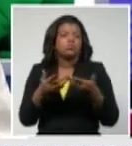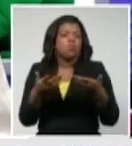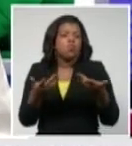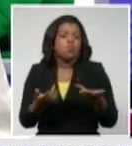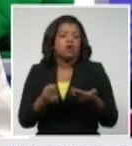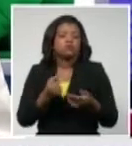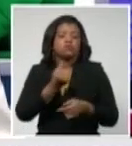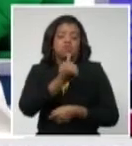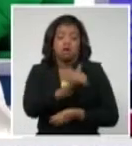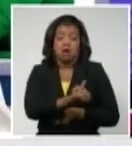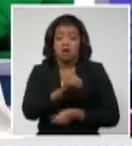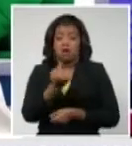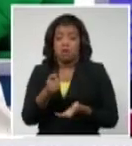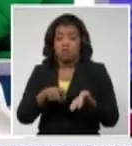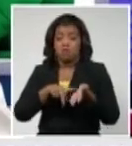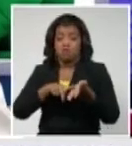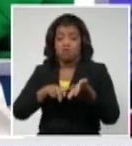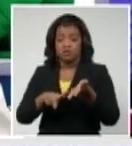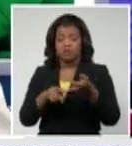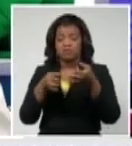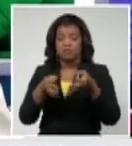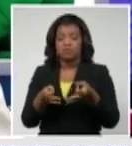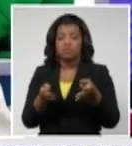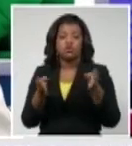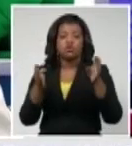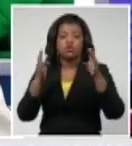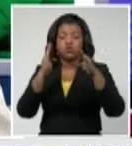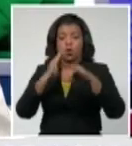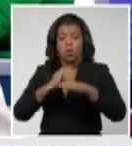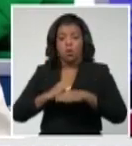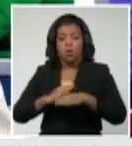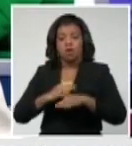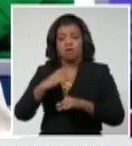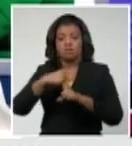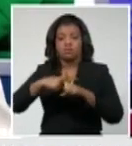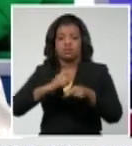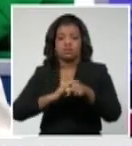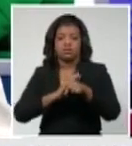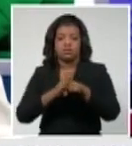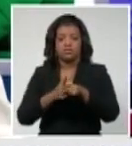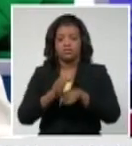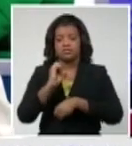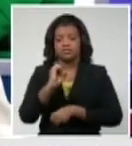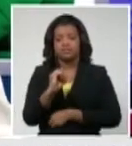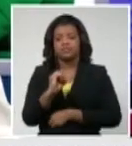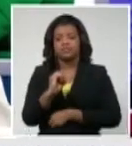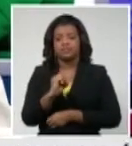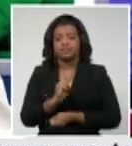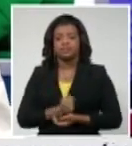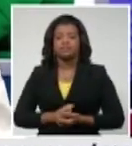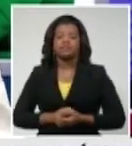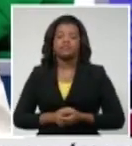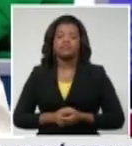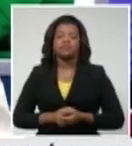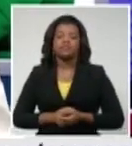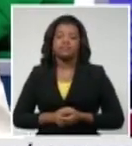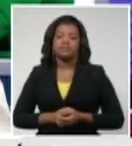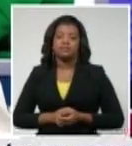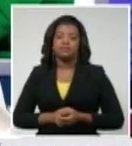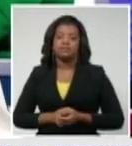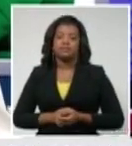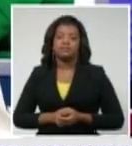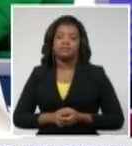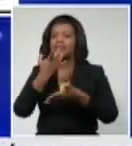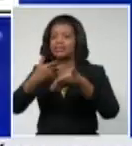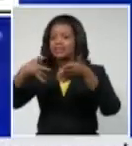46.5%. And 62.2% of all confirmed cases on the island were asymptomatic at the time of